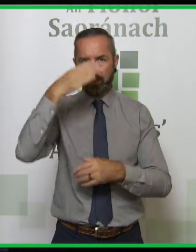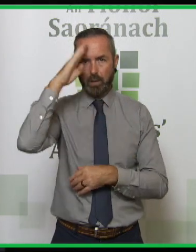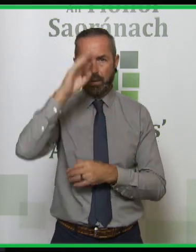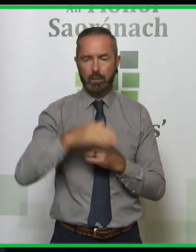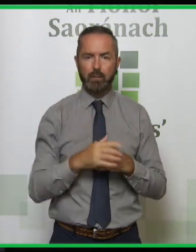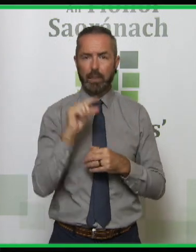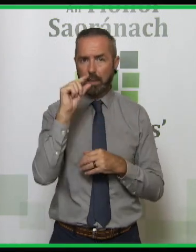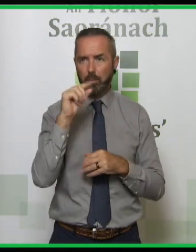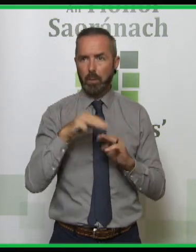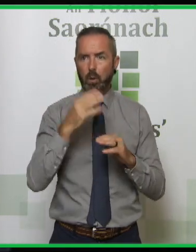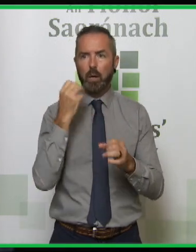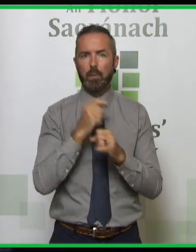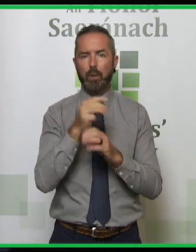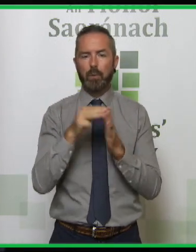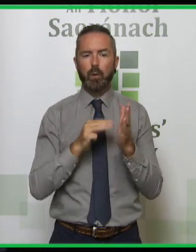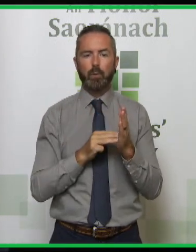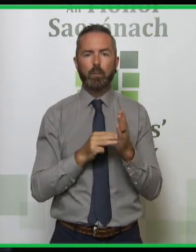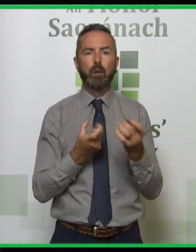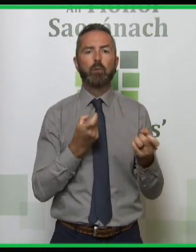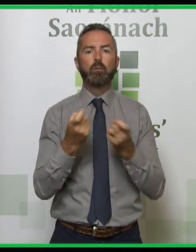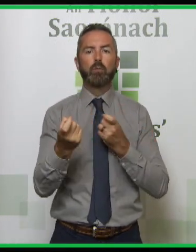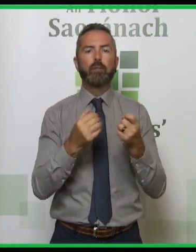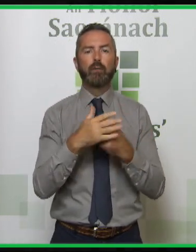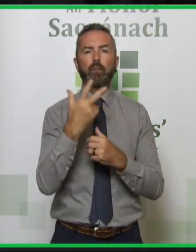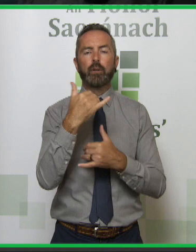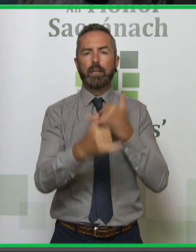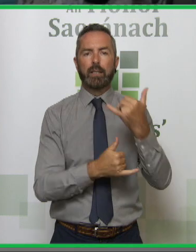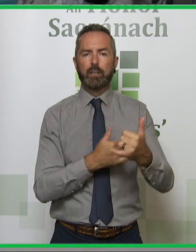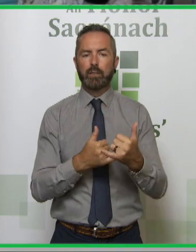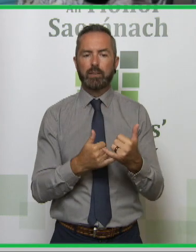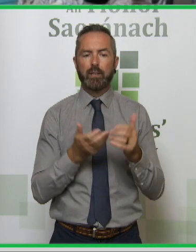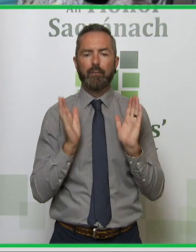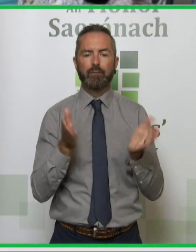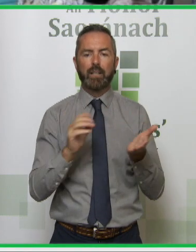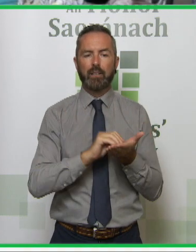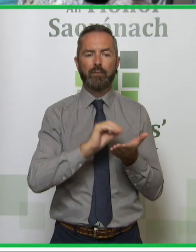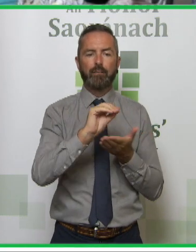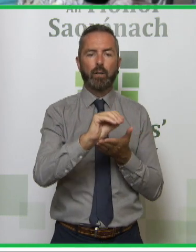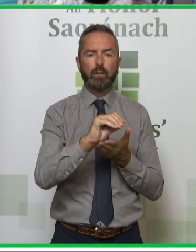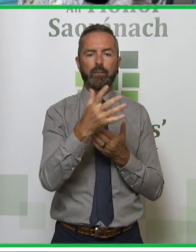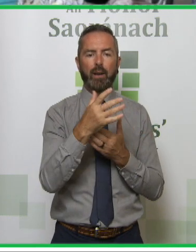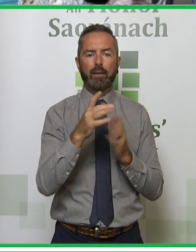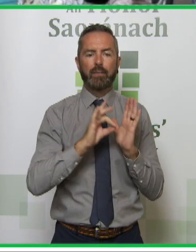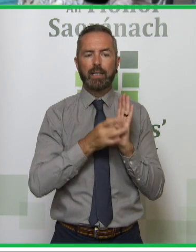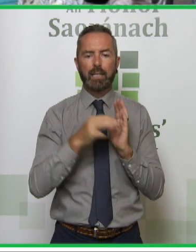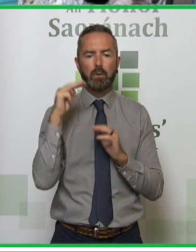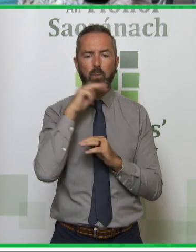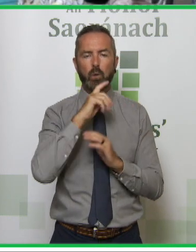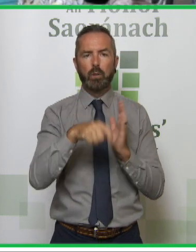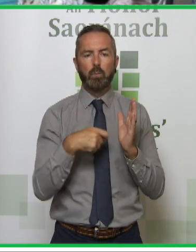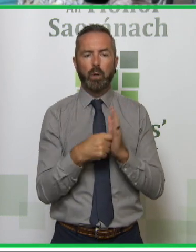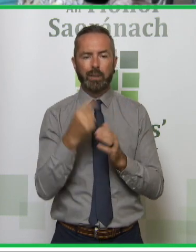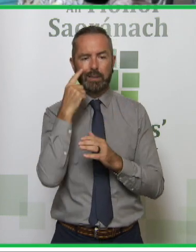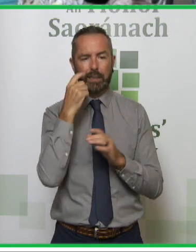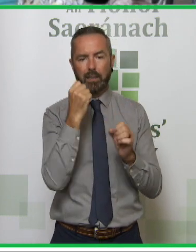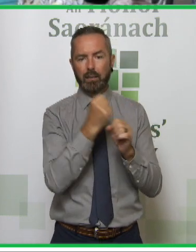about that programme. It's running for 3 years. The programme has funded 5 key projects, all represented there with the logos on